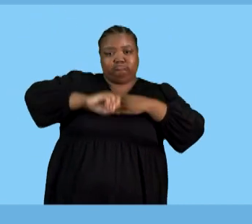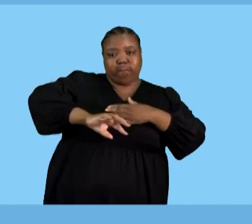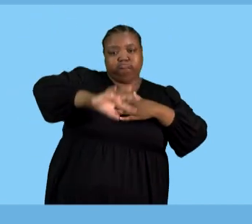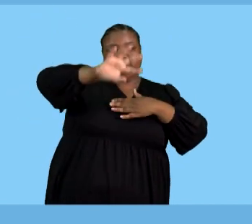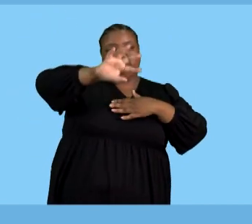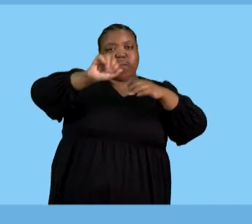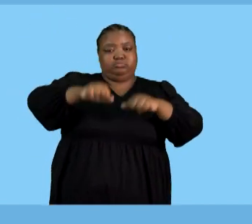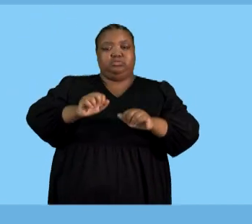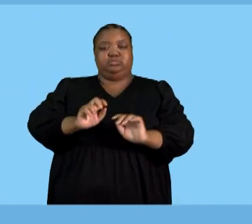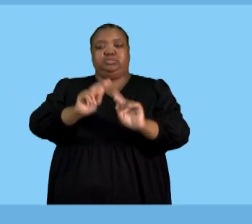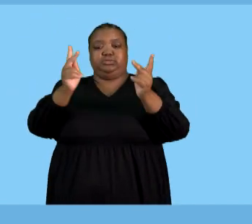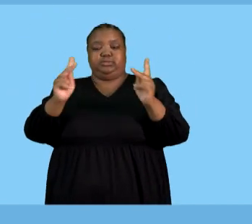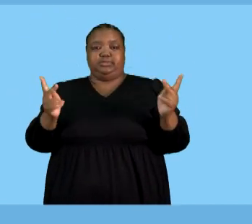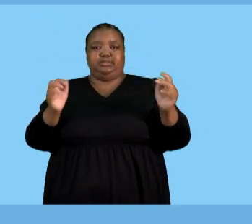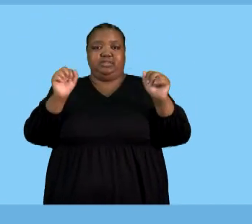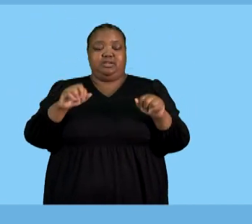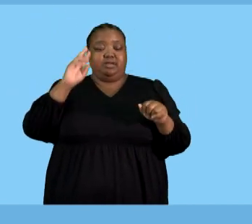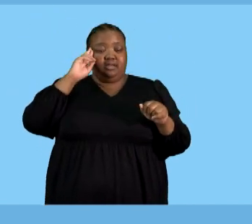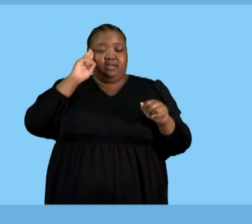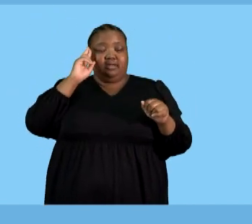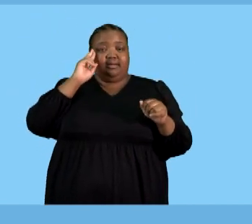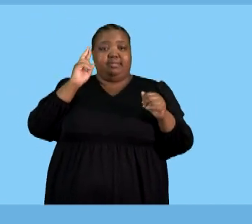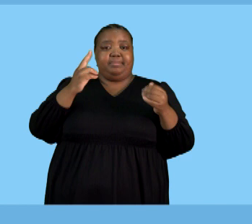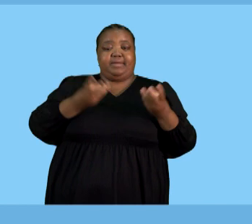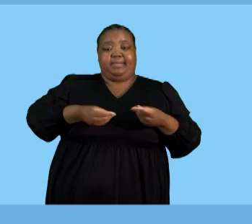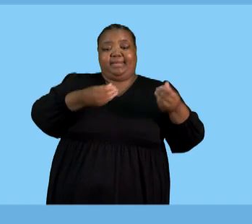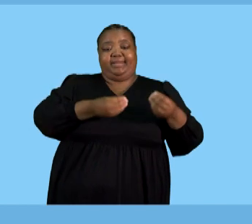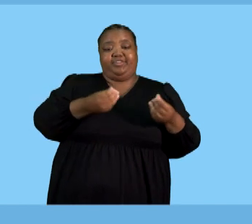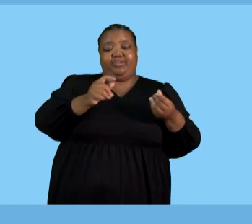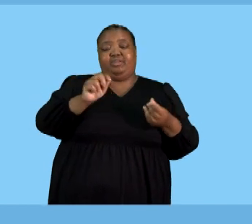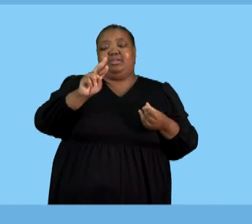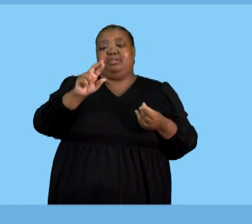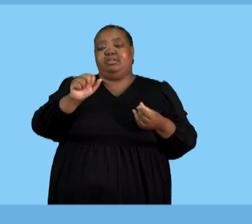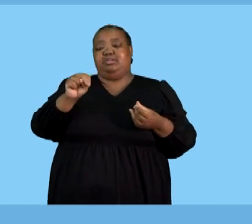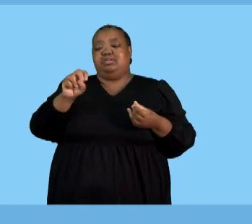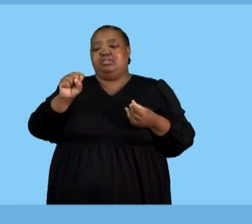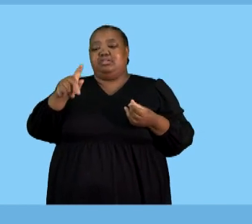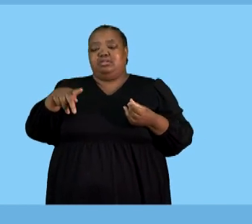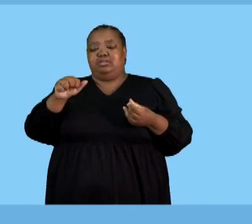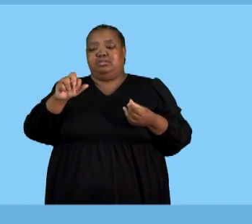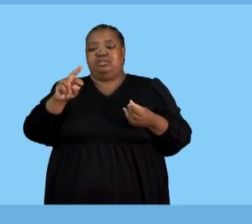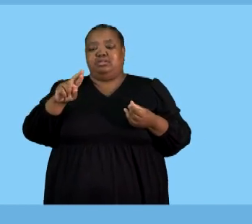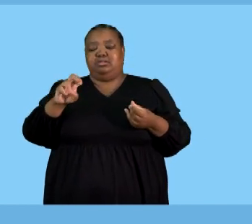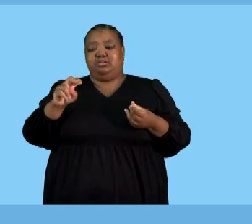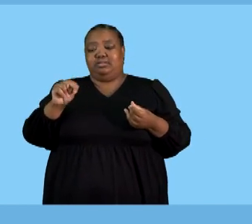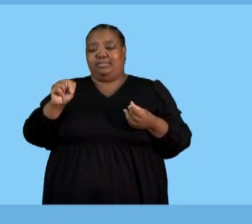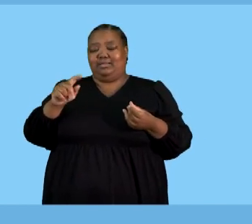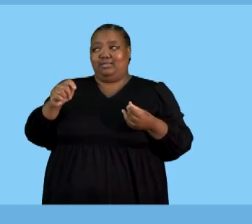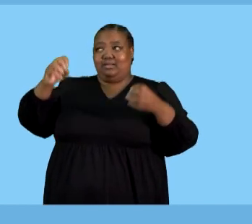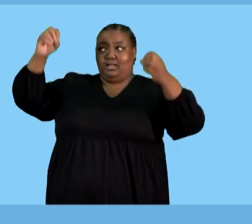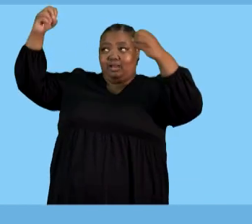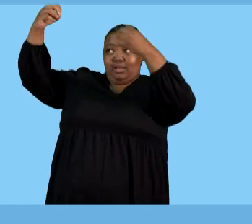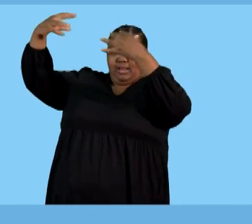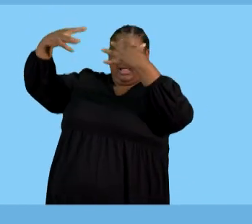the transparent materials, they transmit most of the light and only reflect a little bit of it. However,